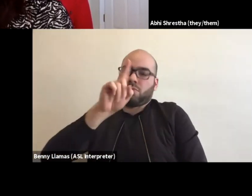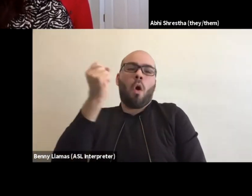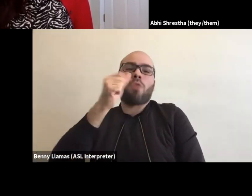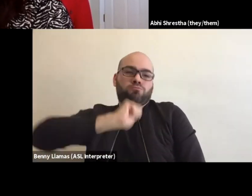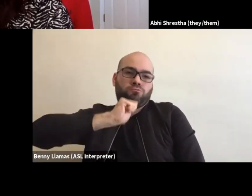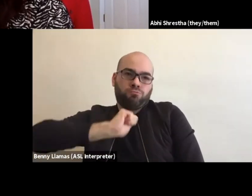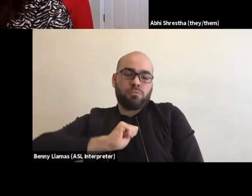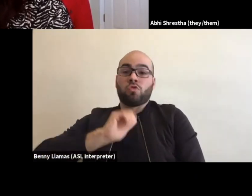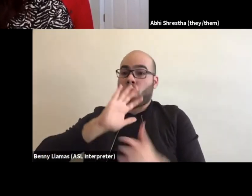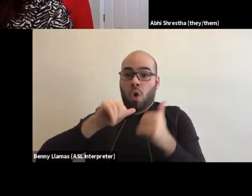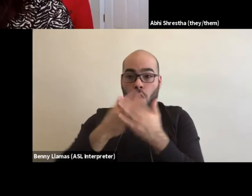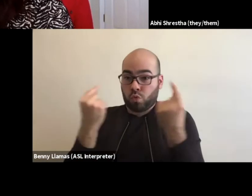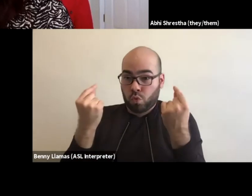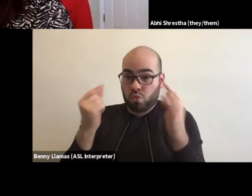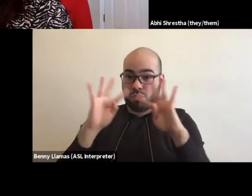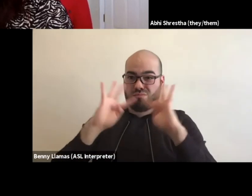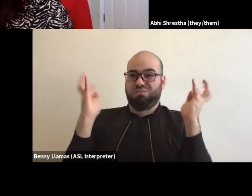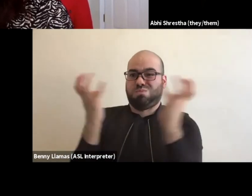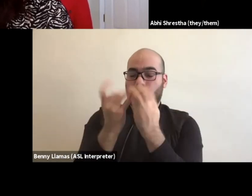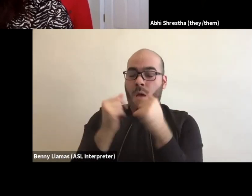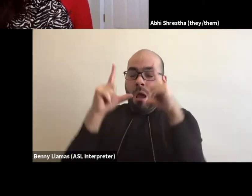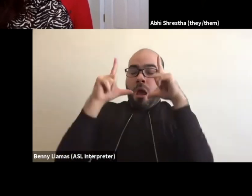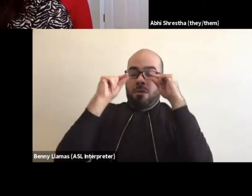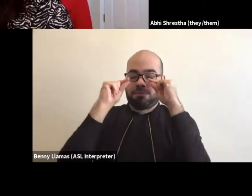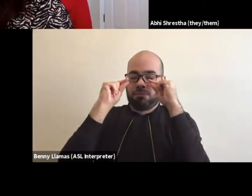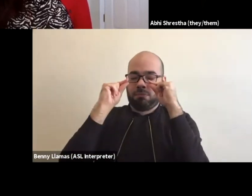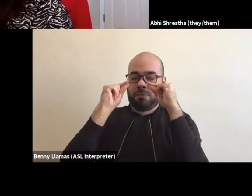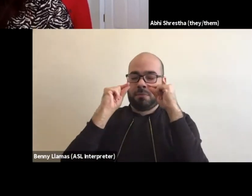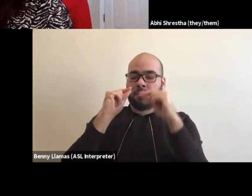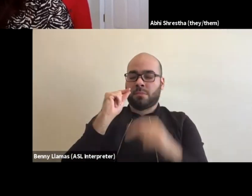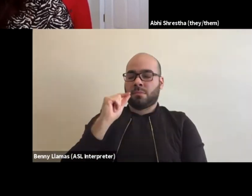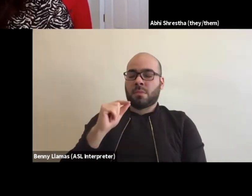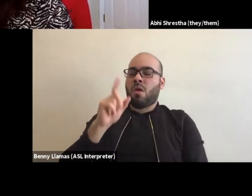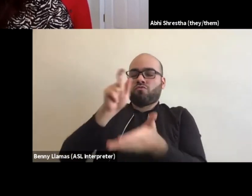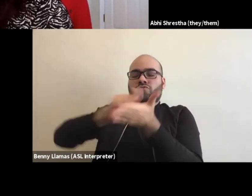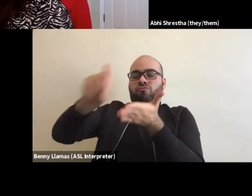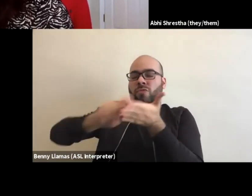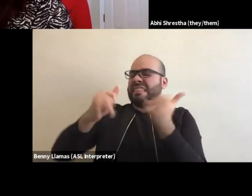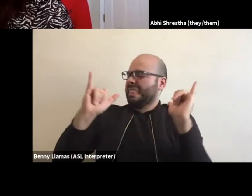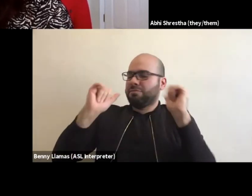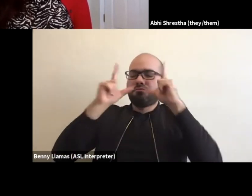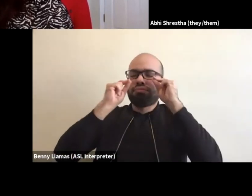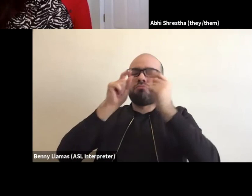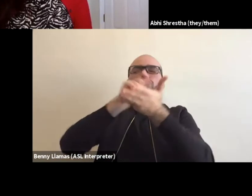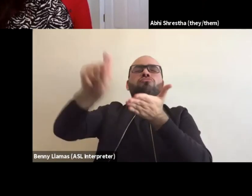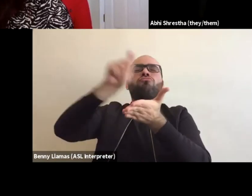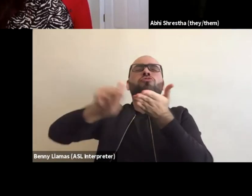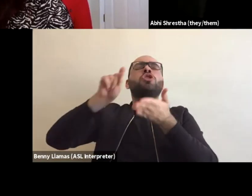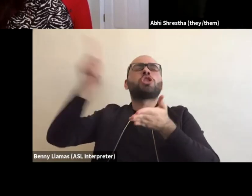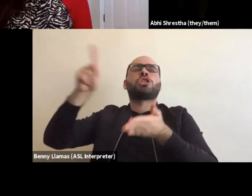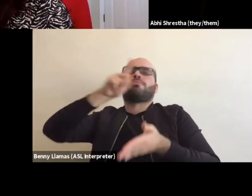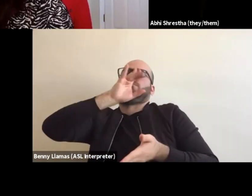and we had to write with our eyes closed. Ooh, I love that. And write with our eyes closed while listening to